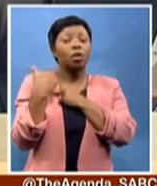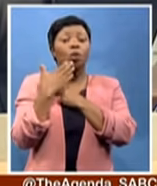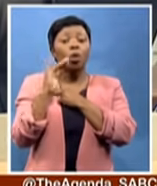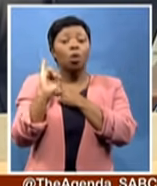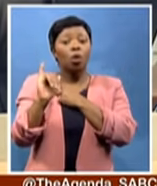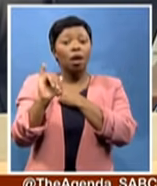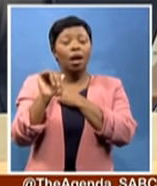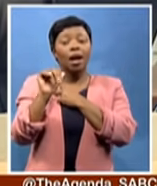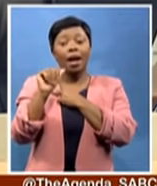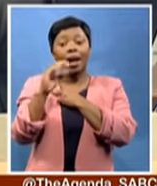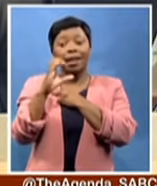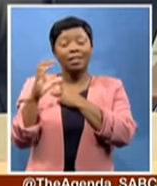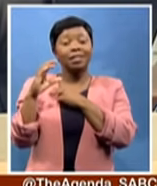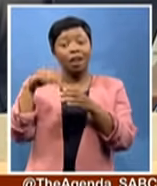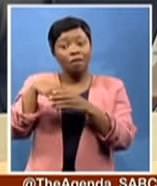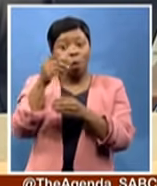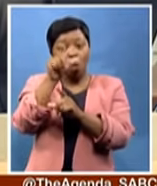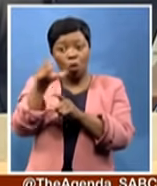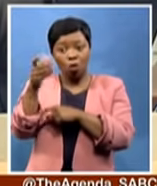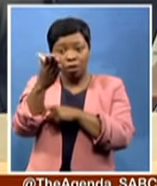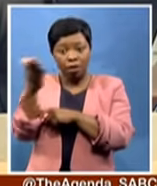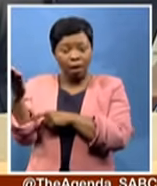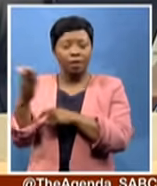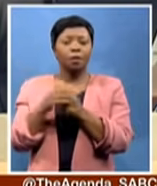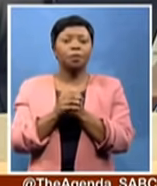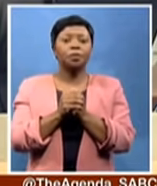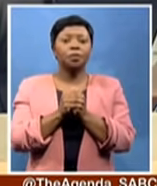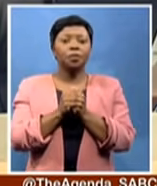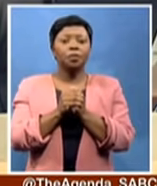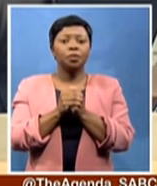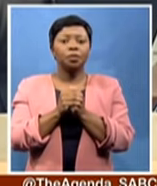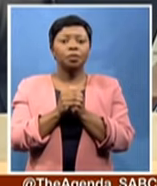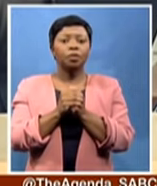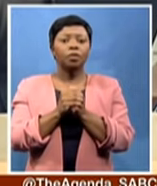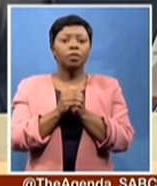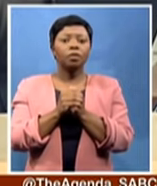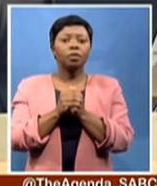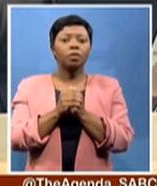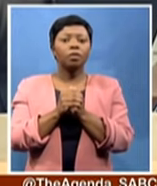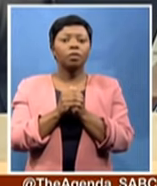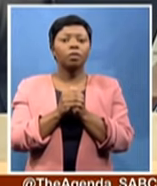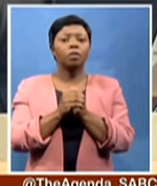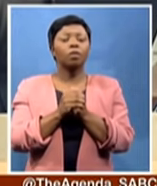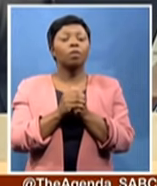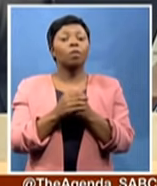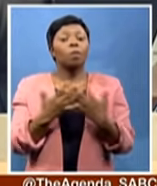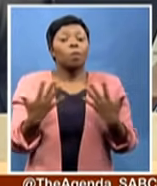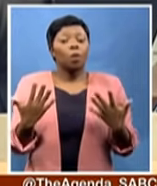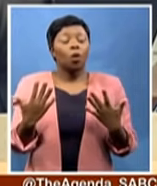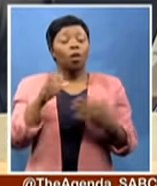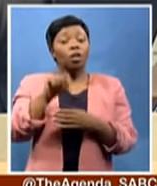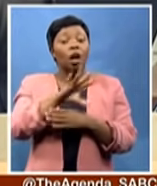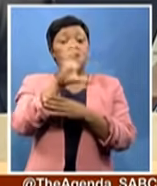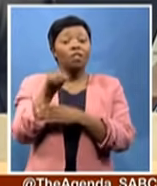It had shortcomings in living up to the expectations of the people of South Africa in relation